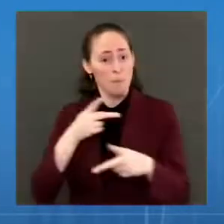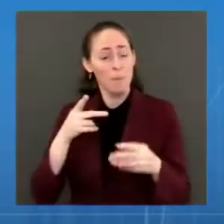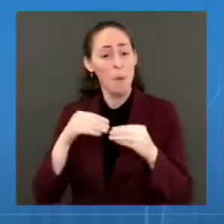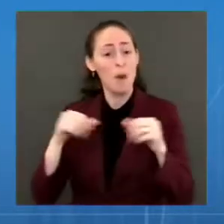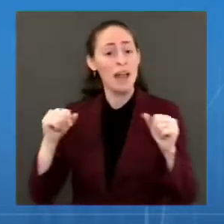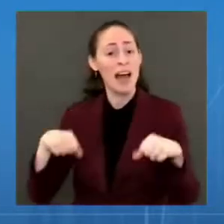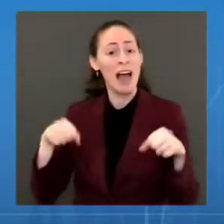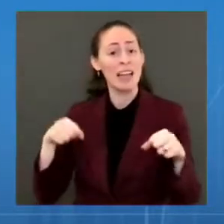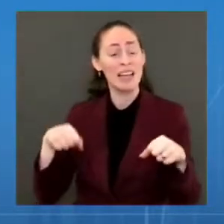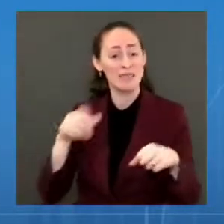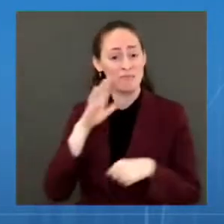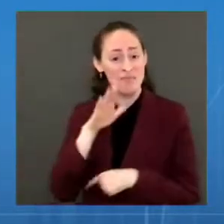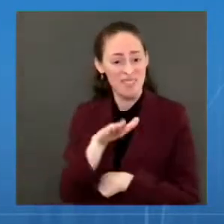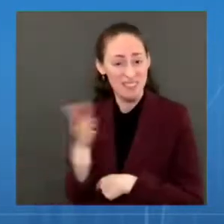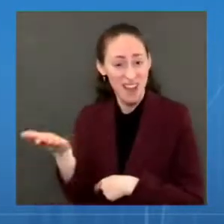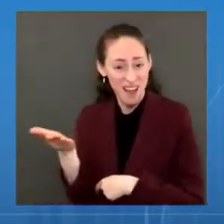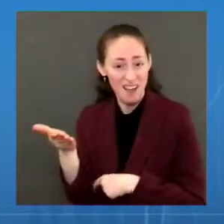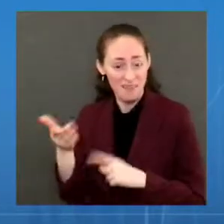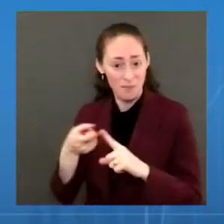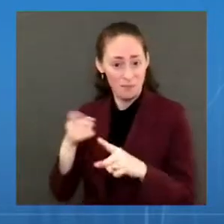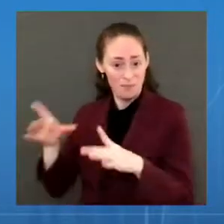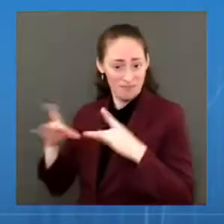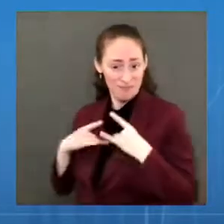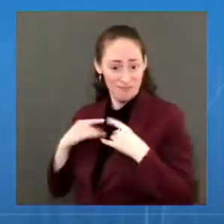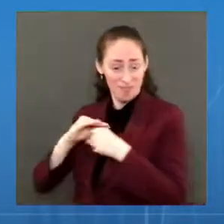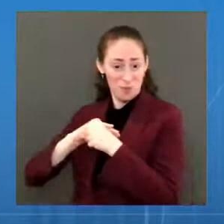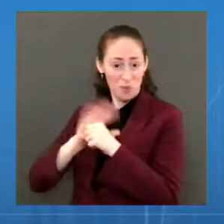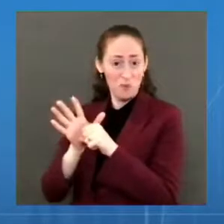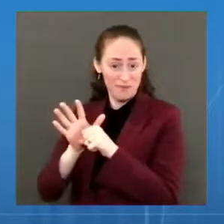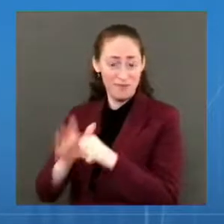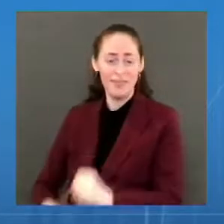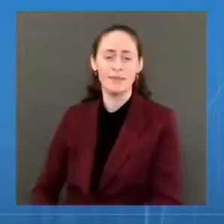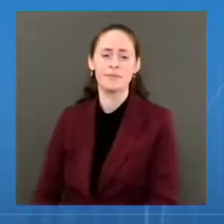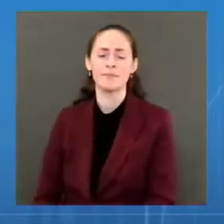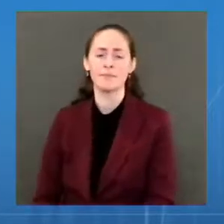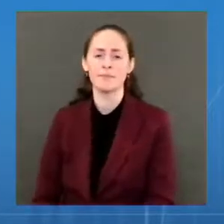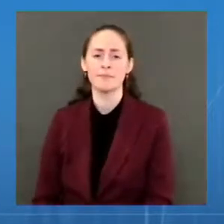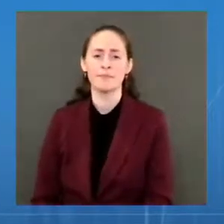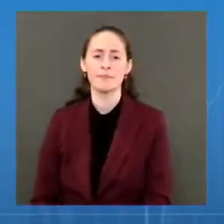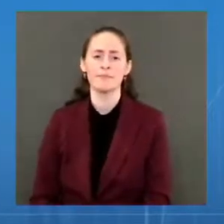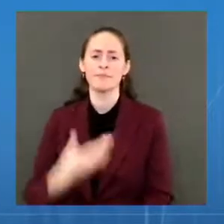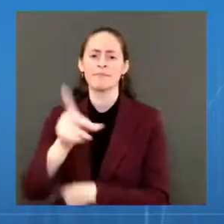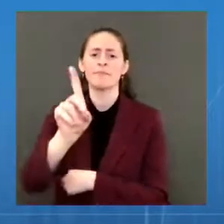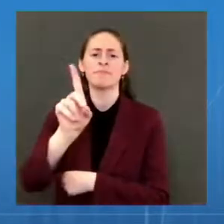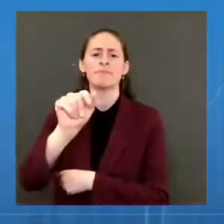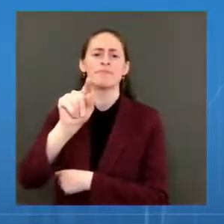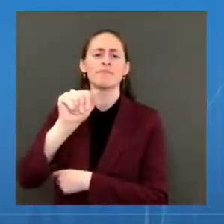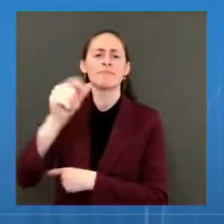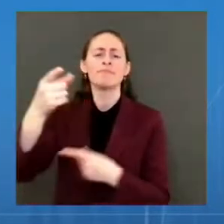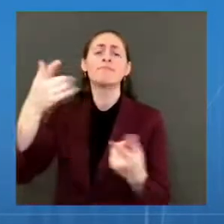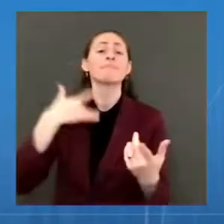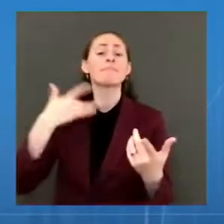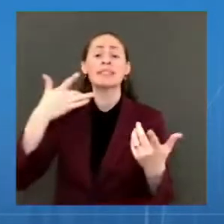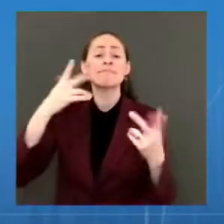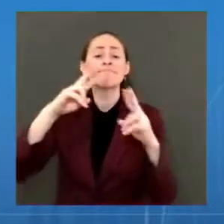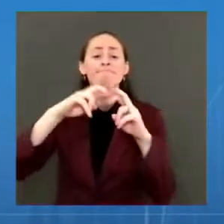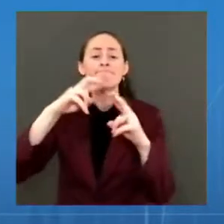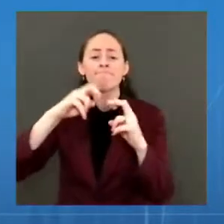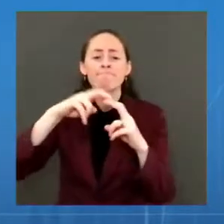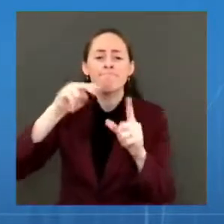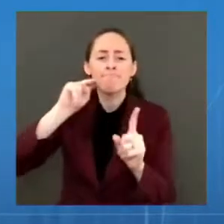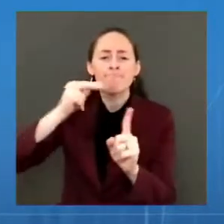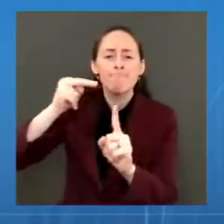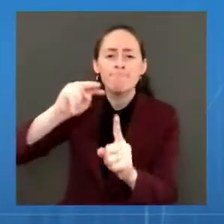updated figure on COVID data tracker, the blue line shows rates of hospitalization among the unvaccinated and the